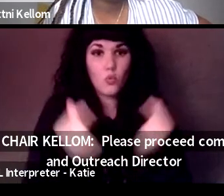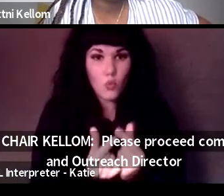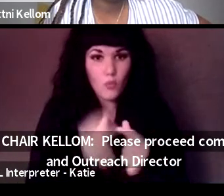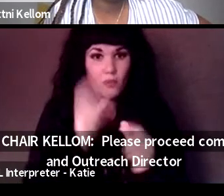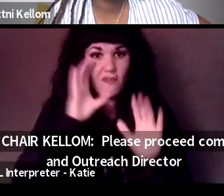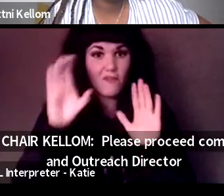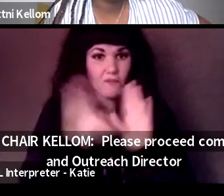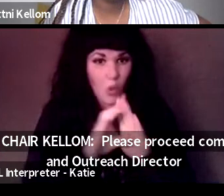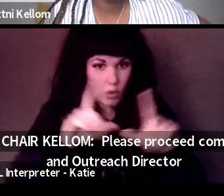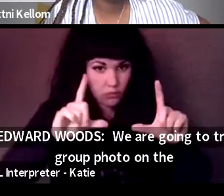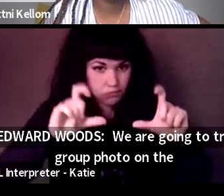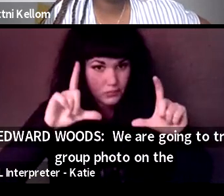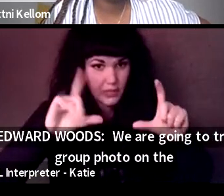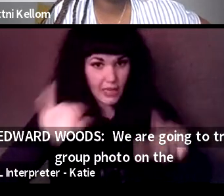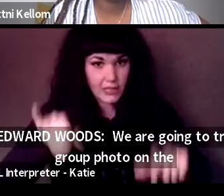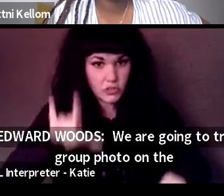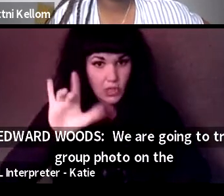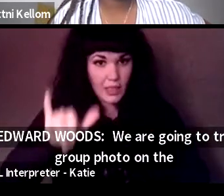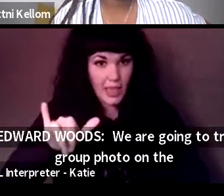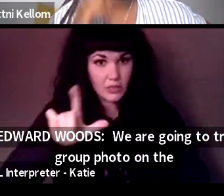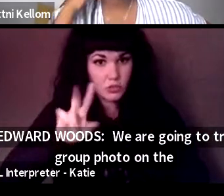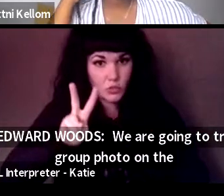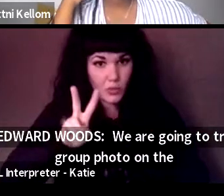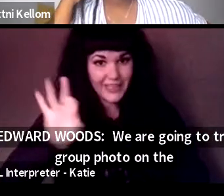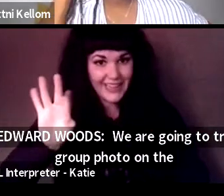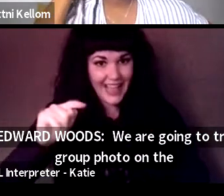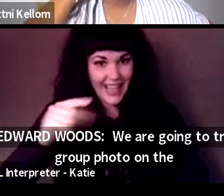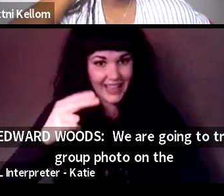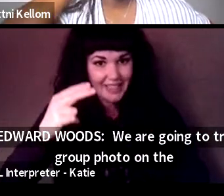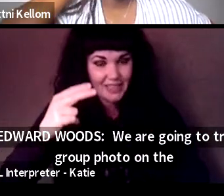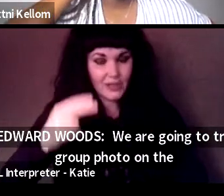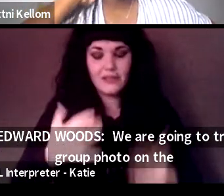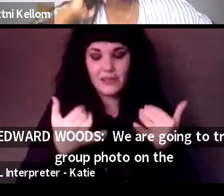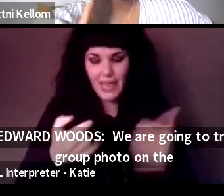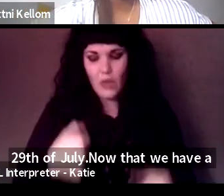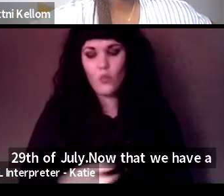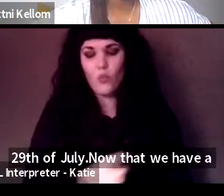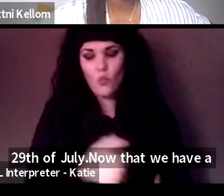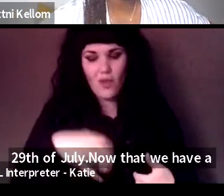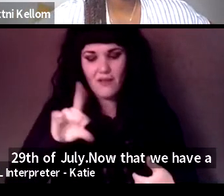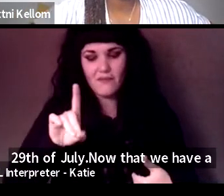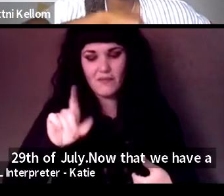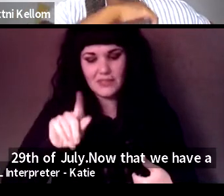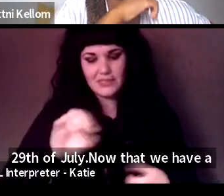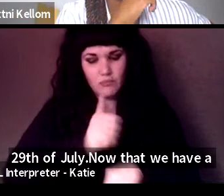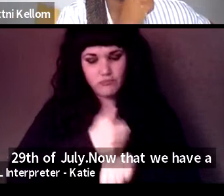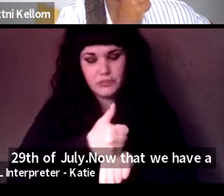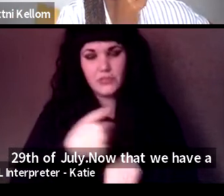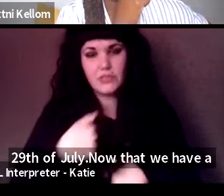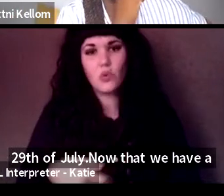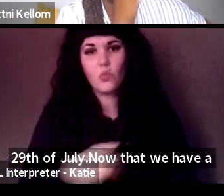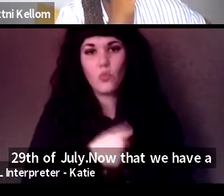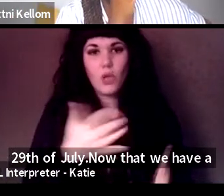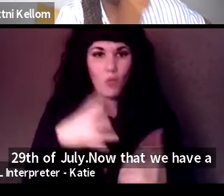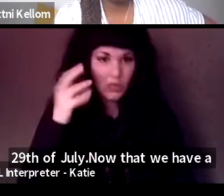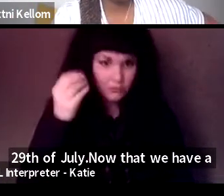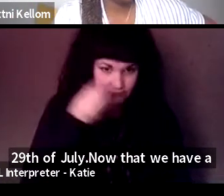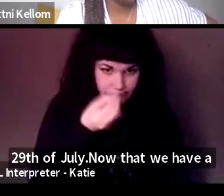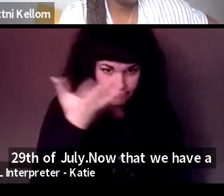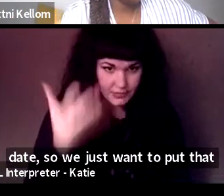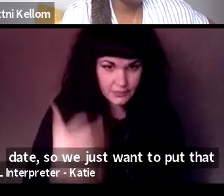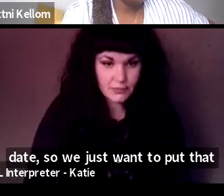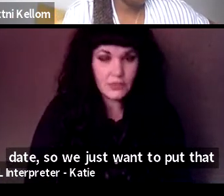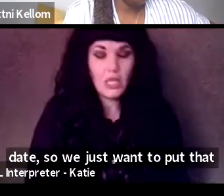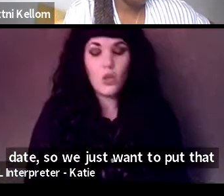29th of July, now that we have a date. So we just want to put that out there for